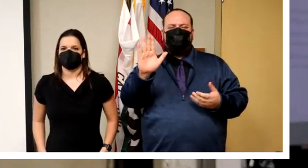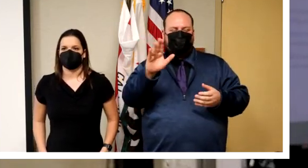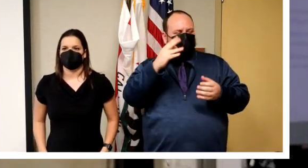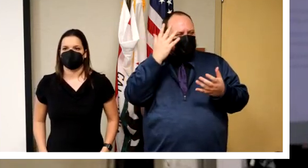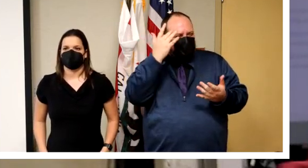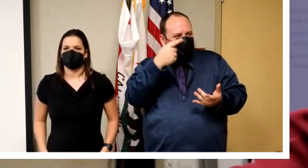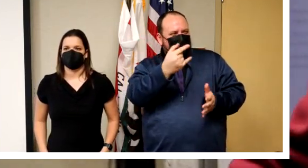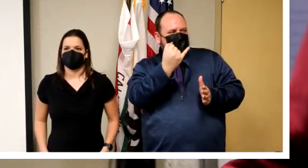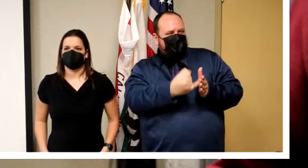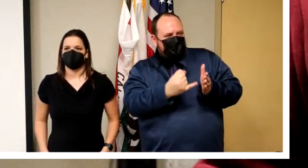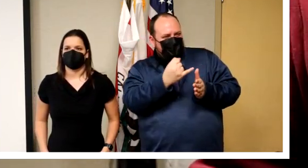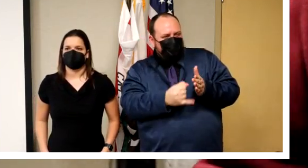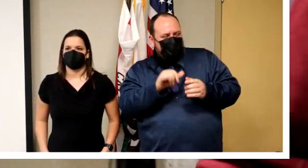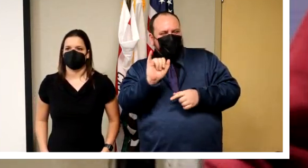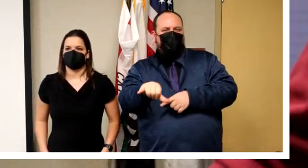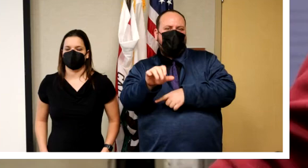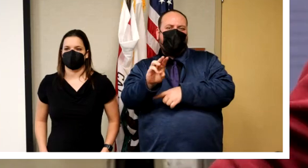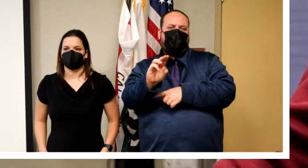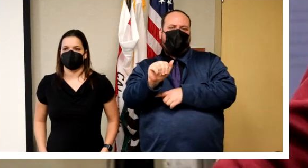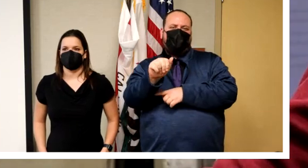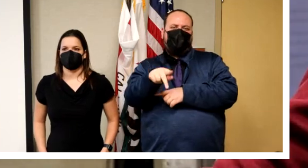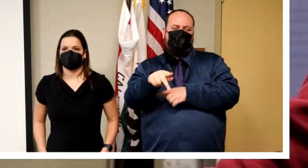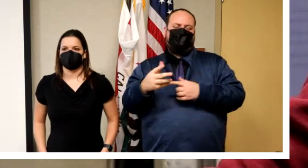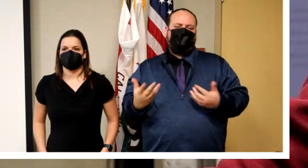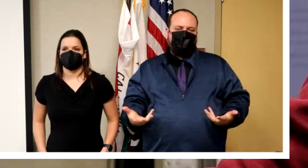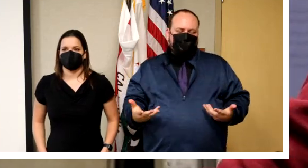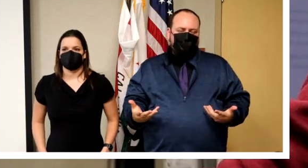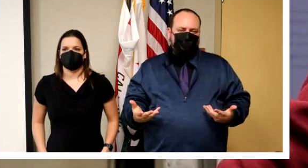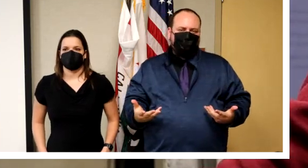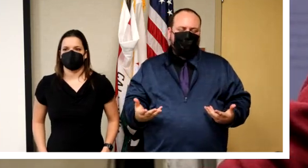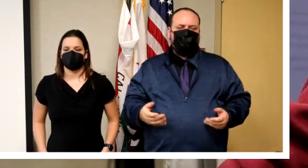drawing of the map, which the